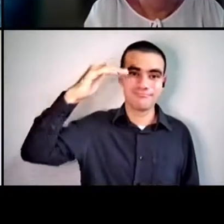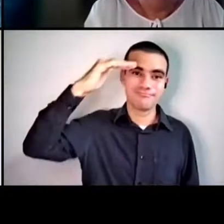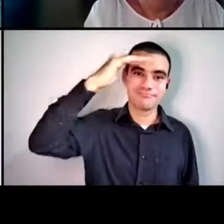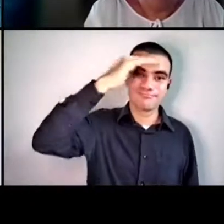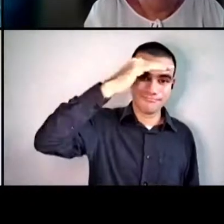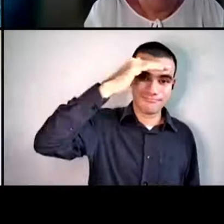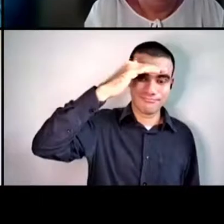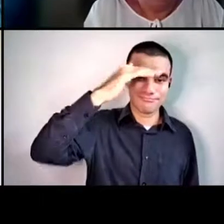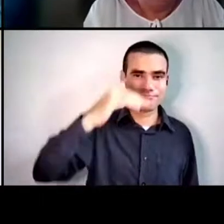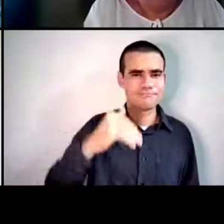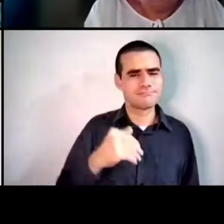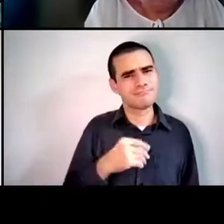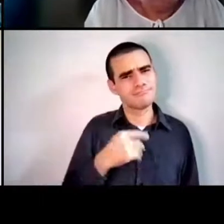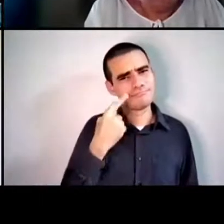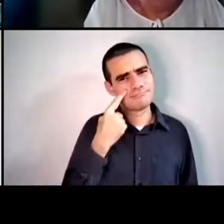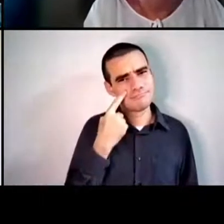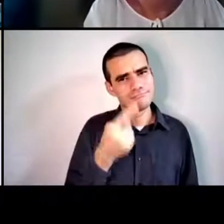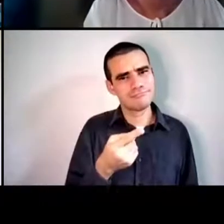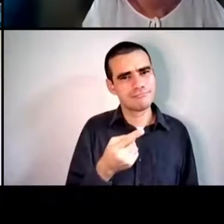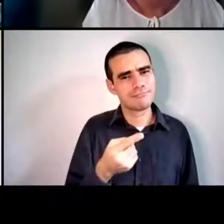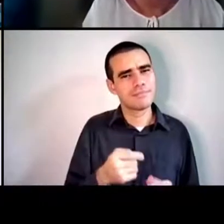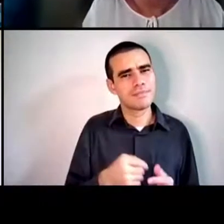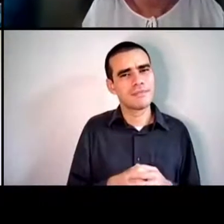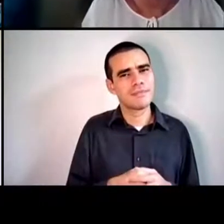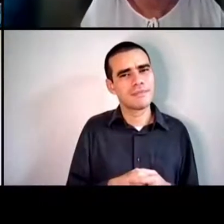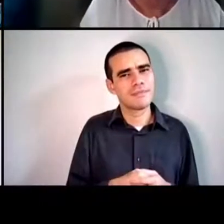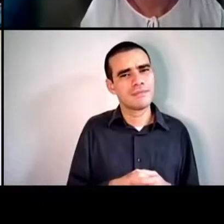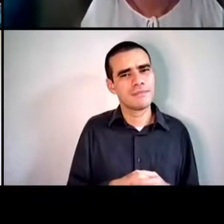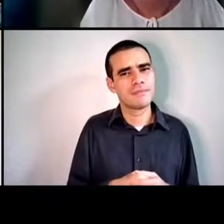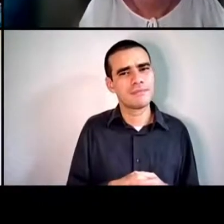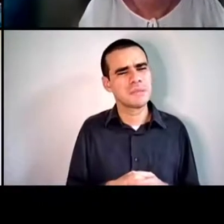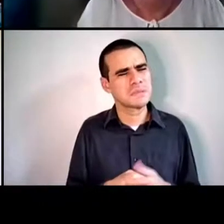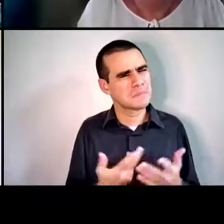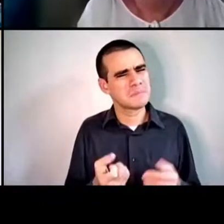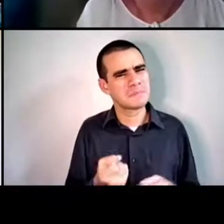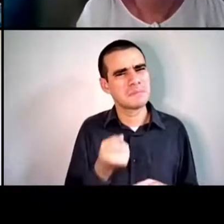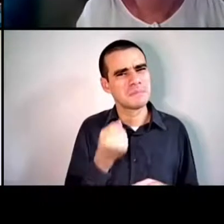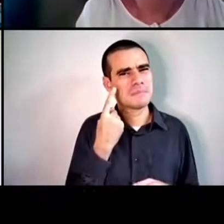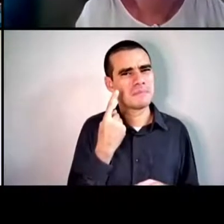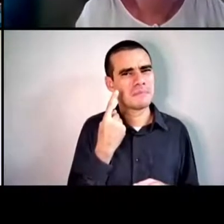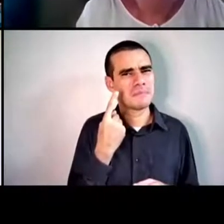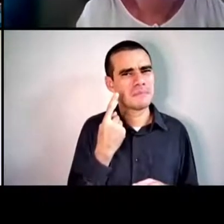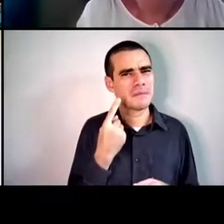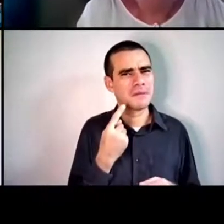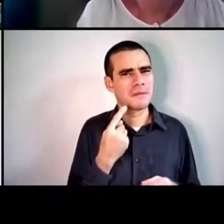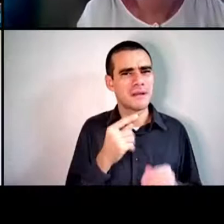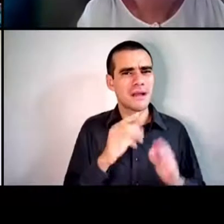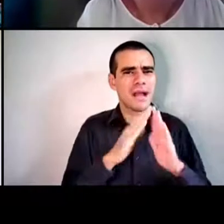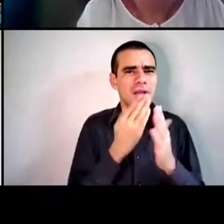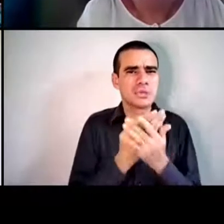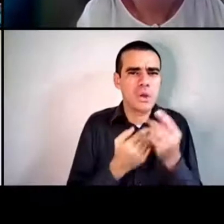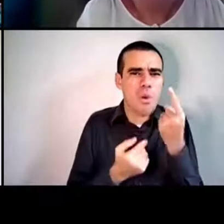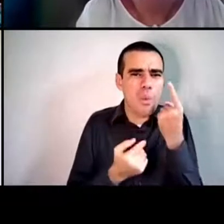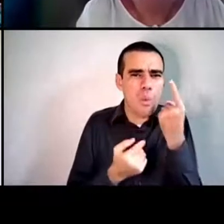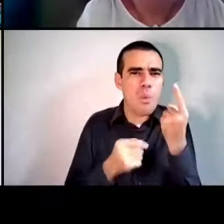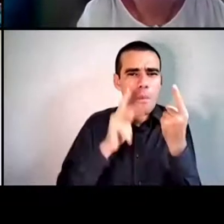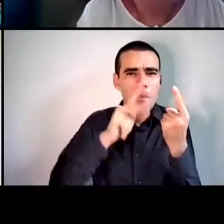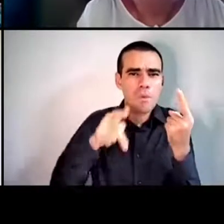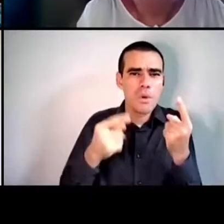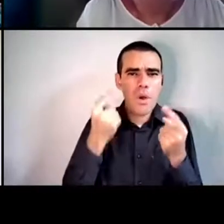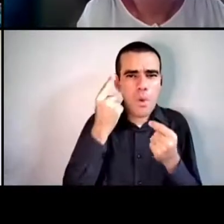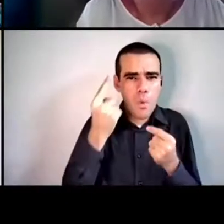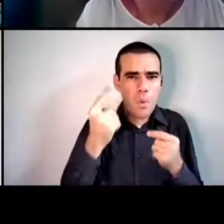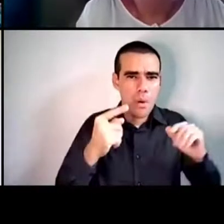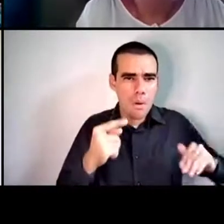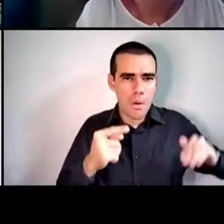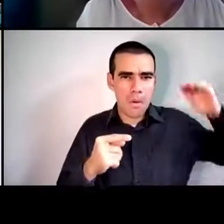children, and it caught my attention at the time, because, okay, this is weird, because this is one classroom with